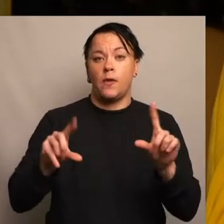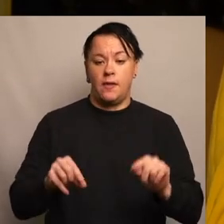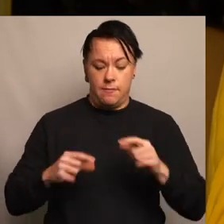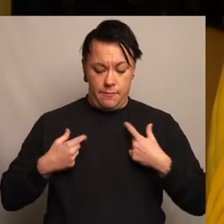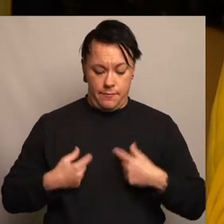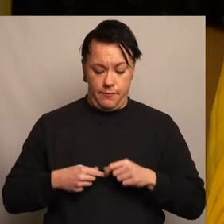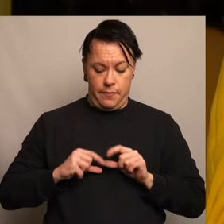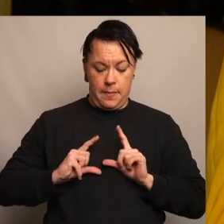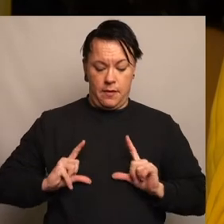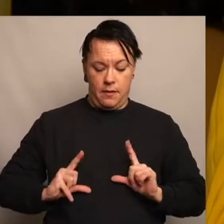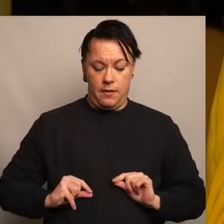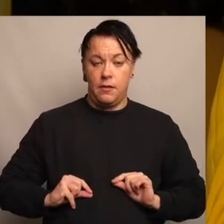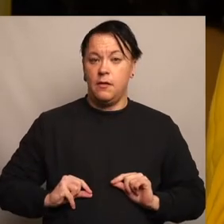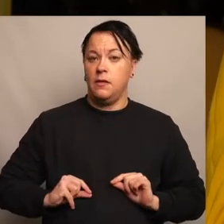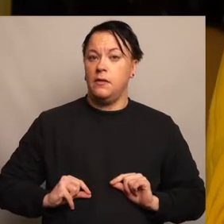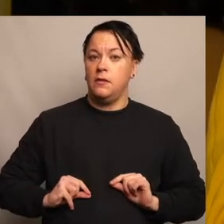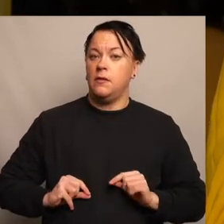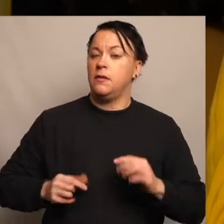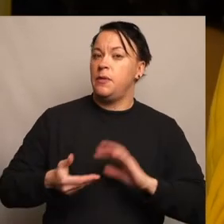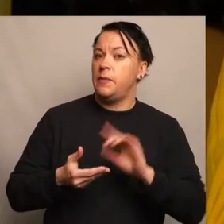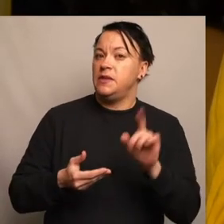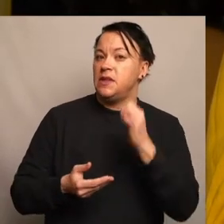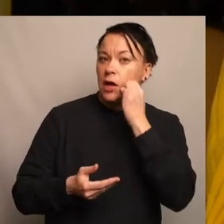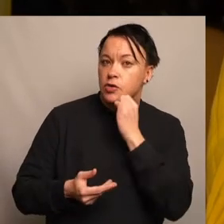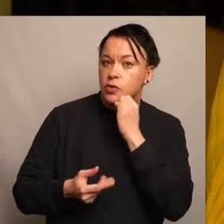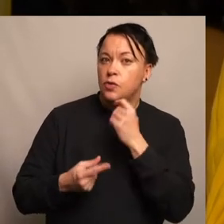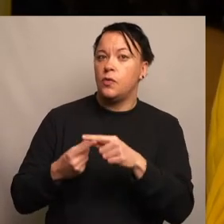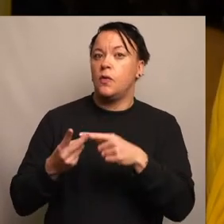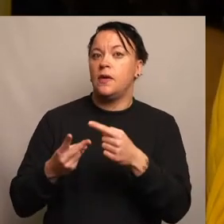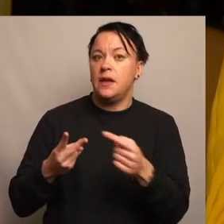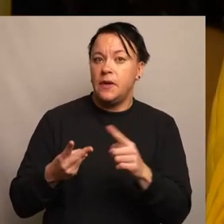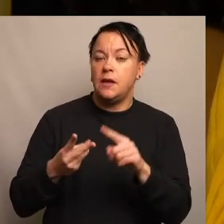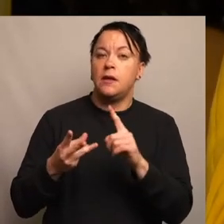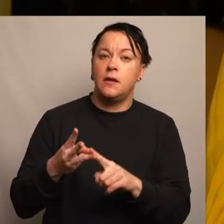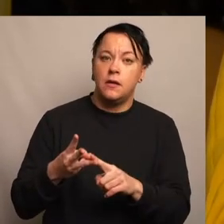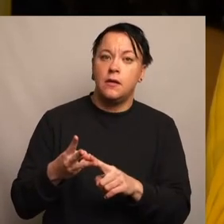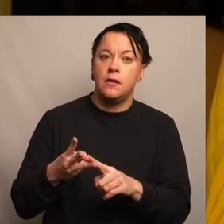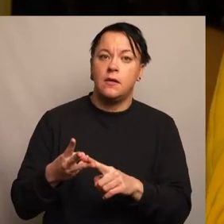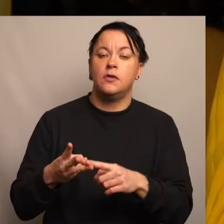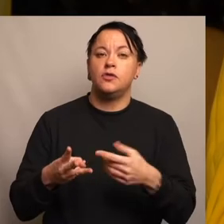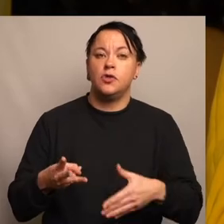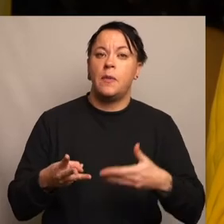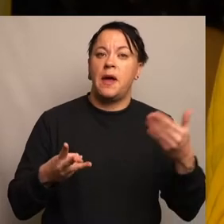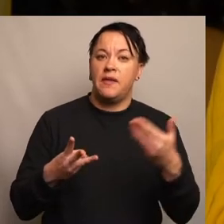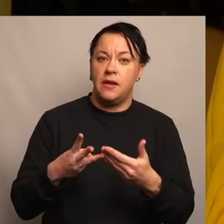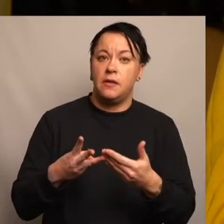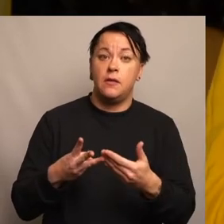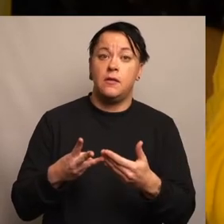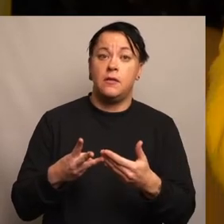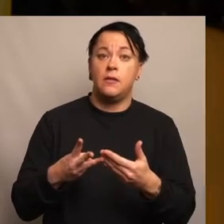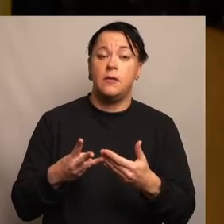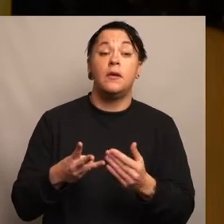can stay with you probably 3 years. Some people with this card since 2015, and they cannot do anything with